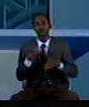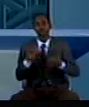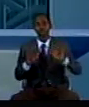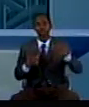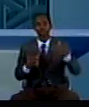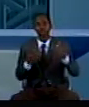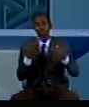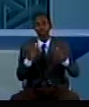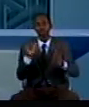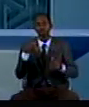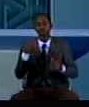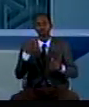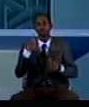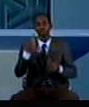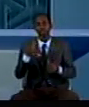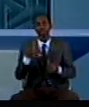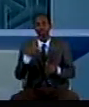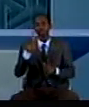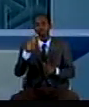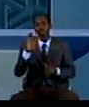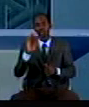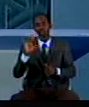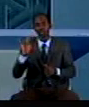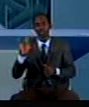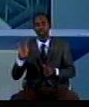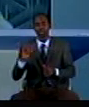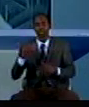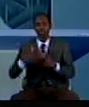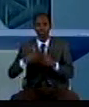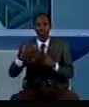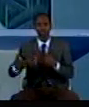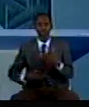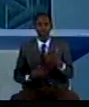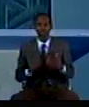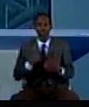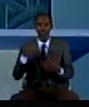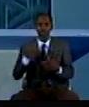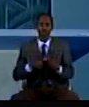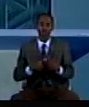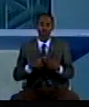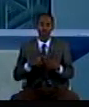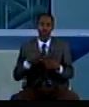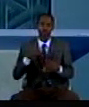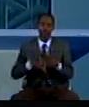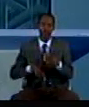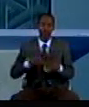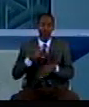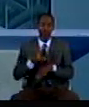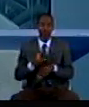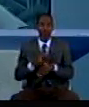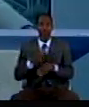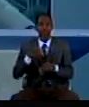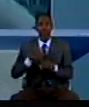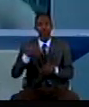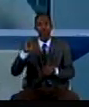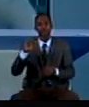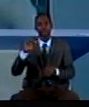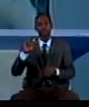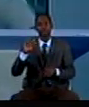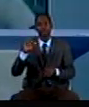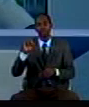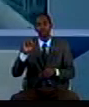April 1988, invited me to Deeper Life Bible Church, Nasarawa Jimeta, Yola. And on that